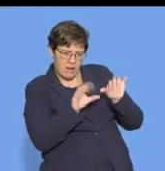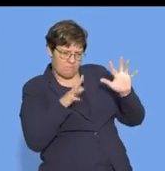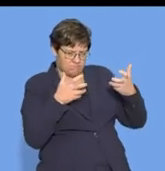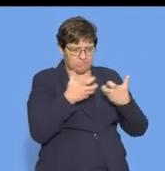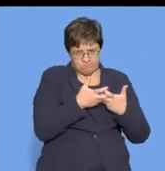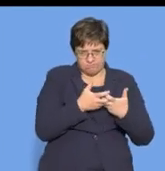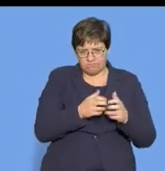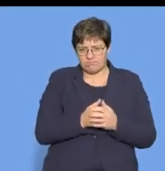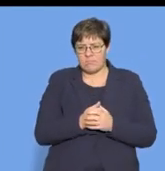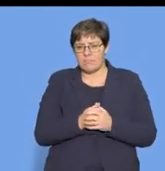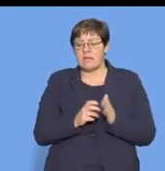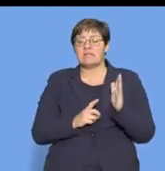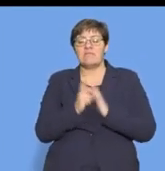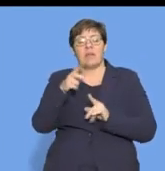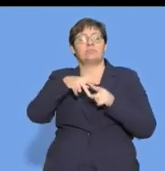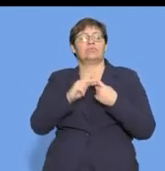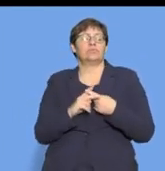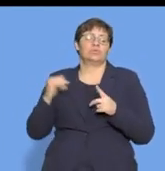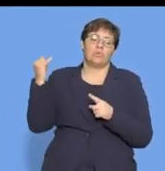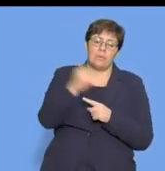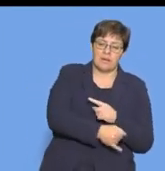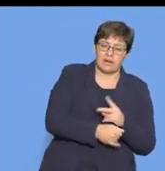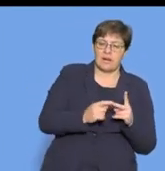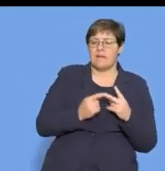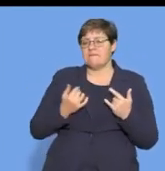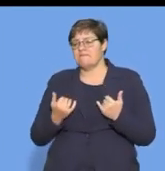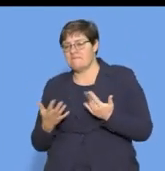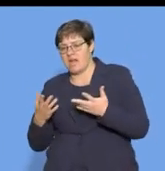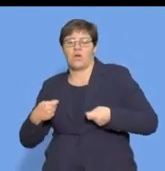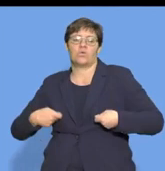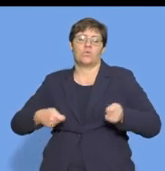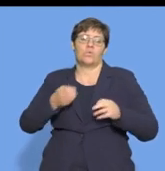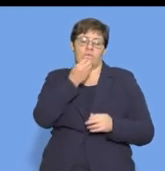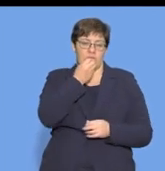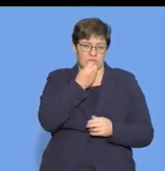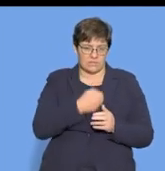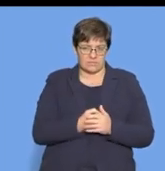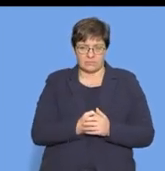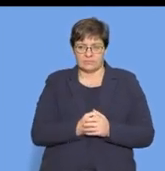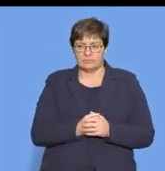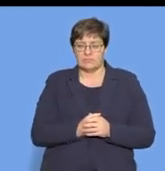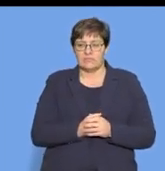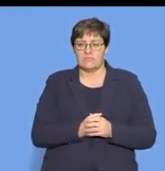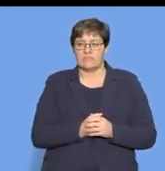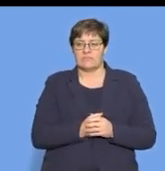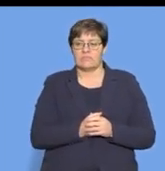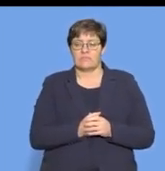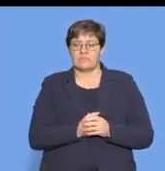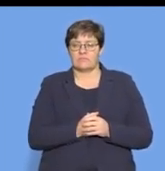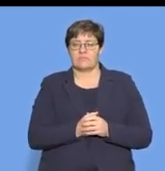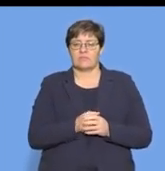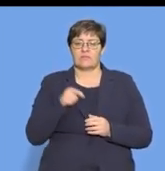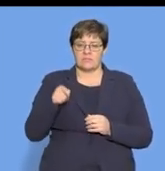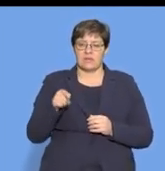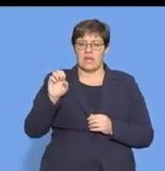proportions were more human, and they developed tools, weapons, and fire, and they cooked their food. Okay, so